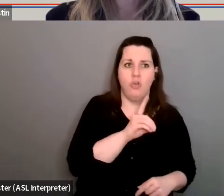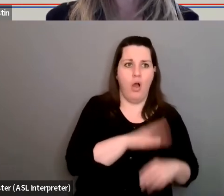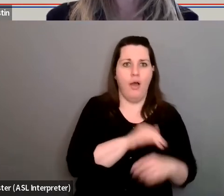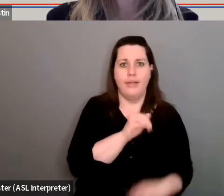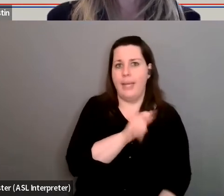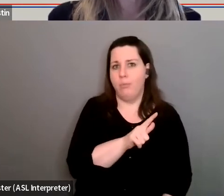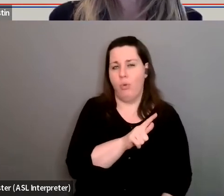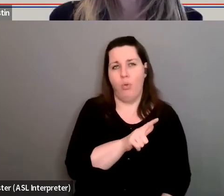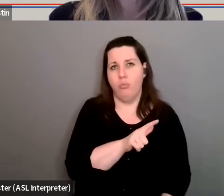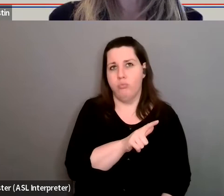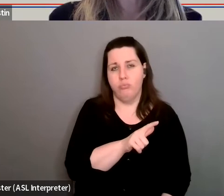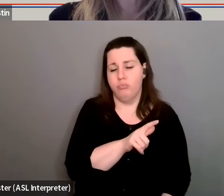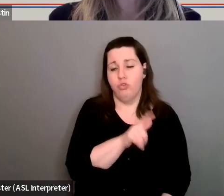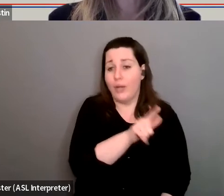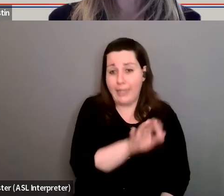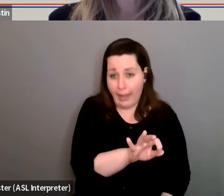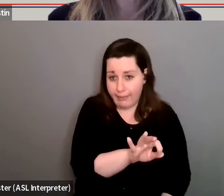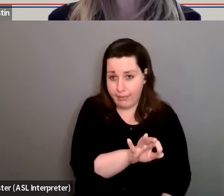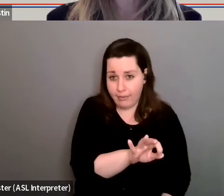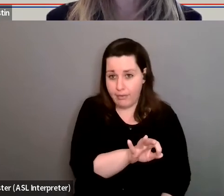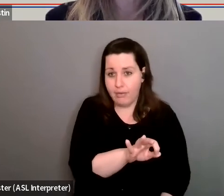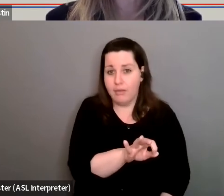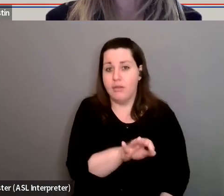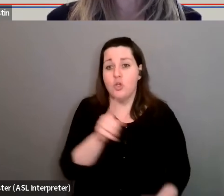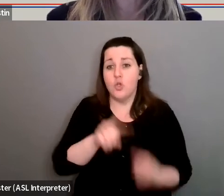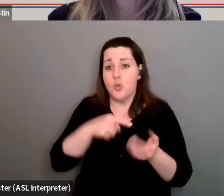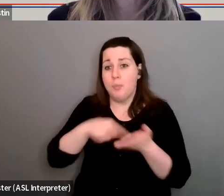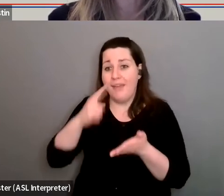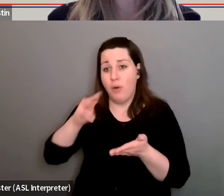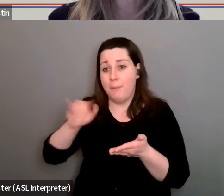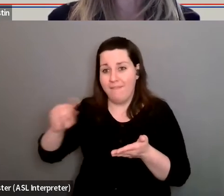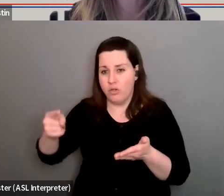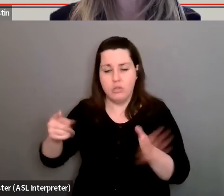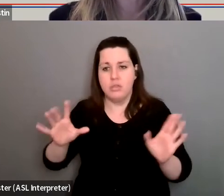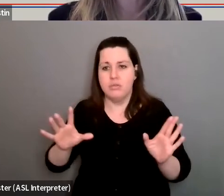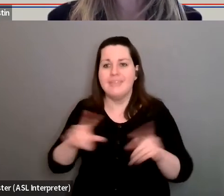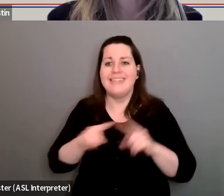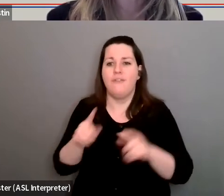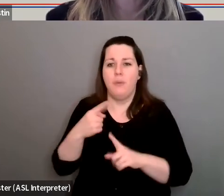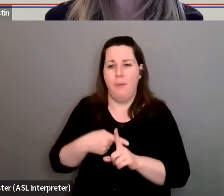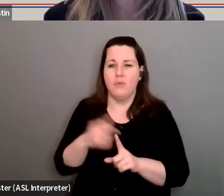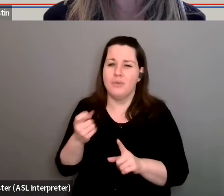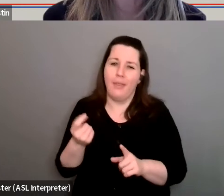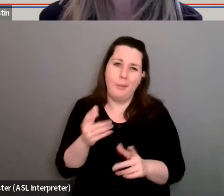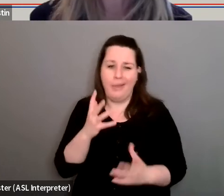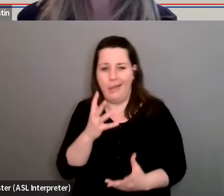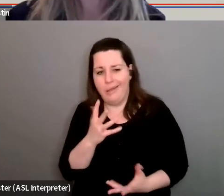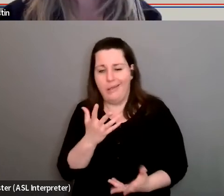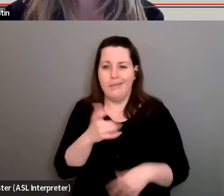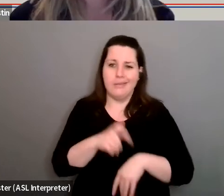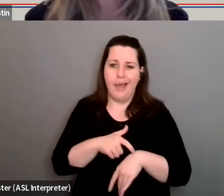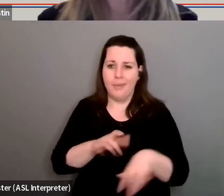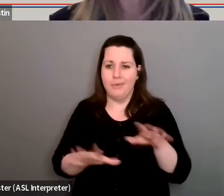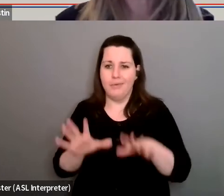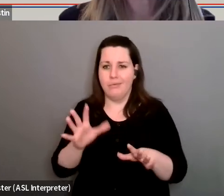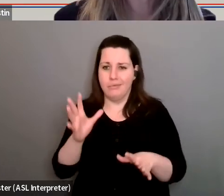April 29th. That would not be within that same month. So it's kind of an unfortunate timing